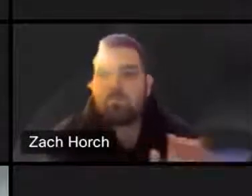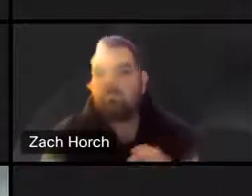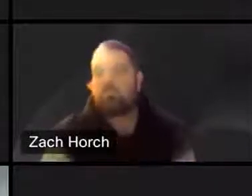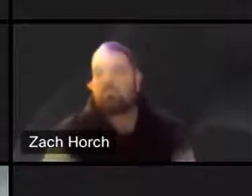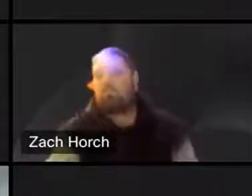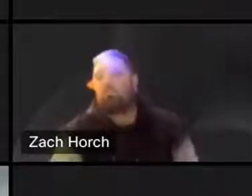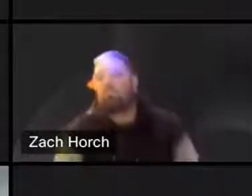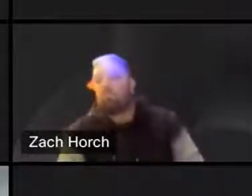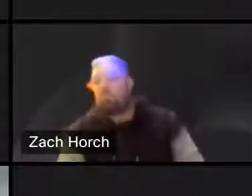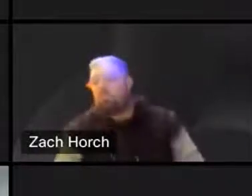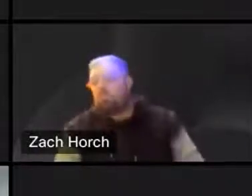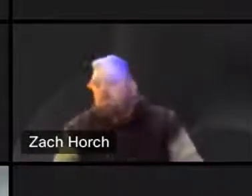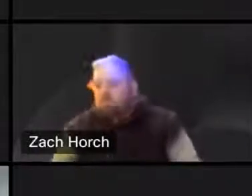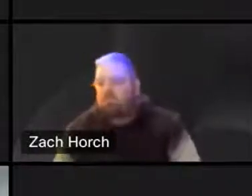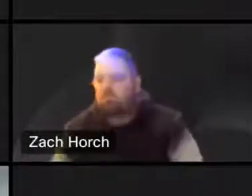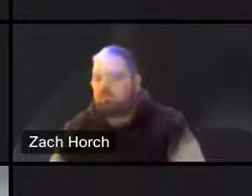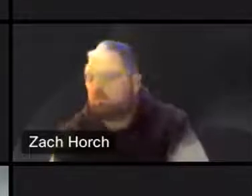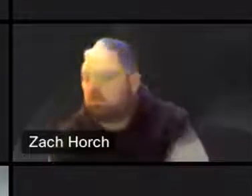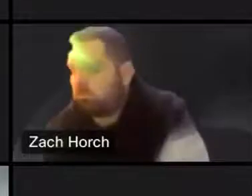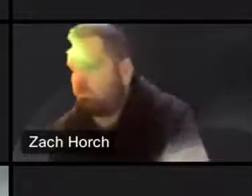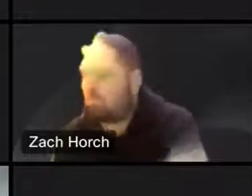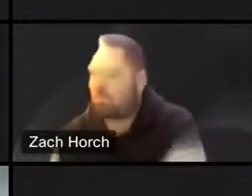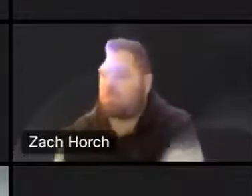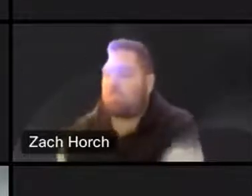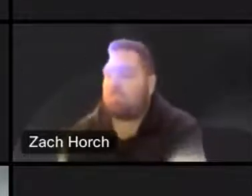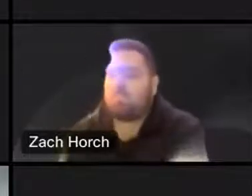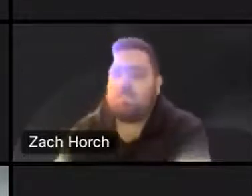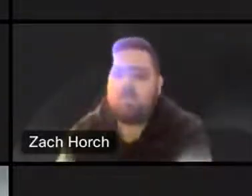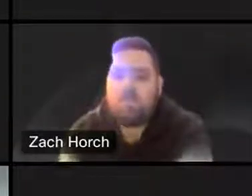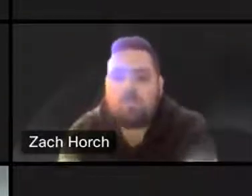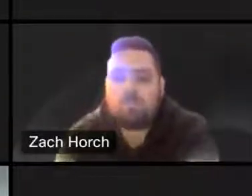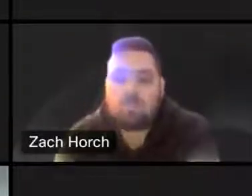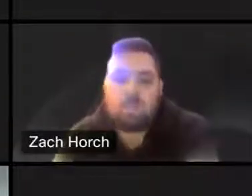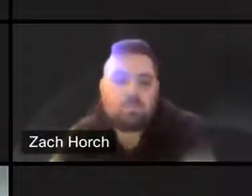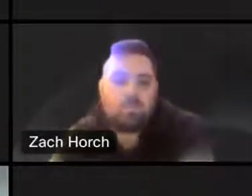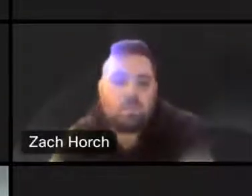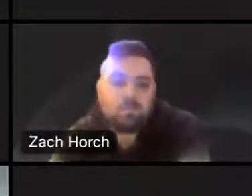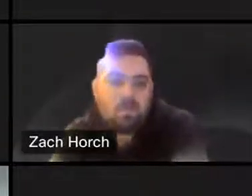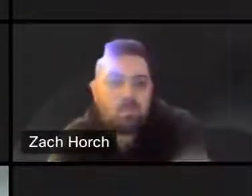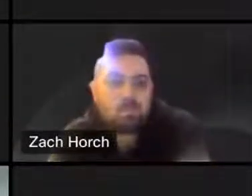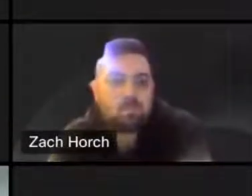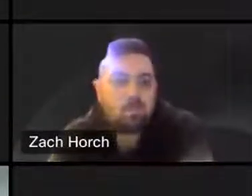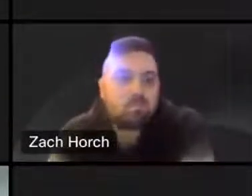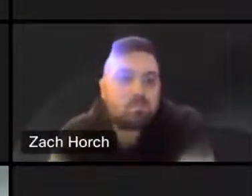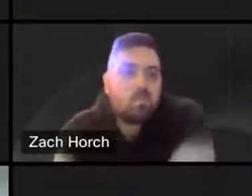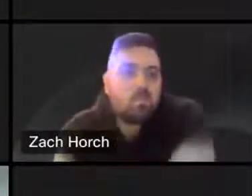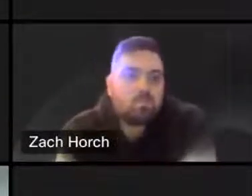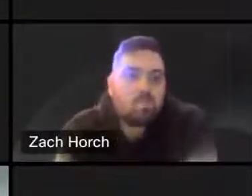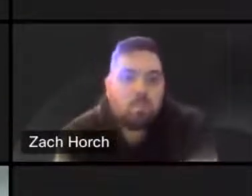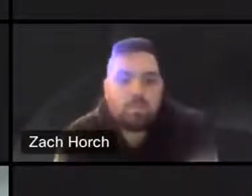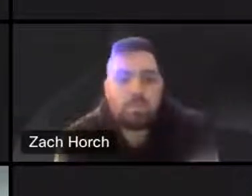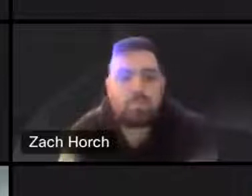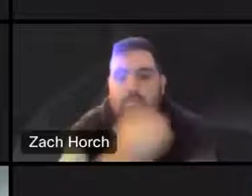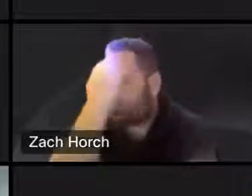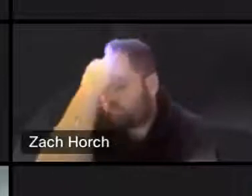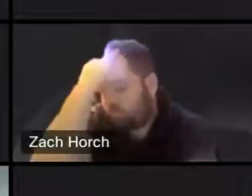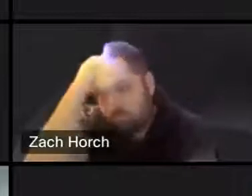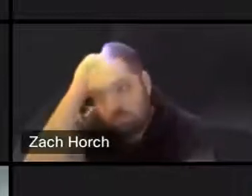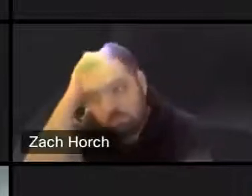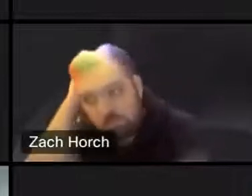service coordinator here at the Regional Center, became our health and safety waiver specialist at the end of June. As part of our